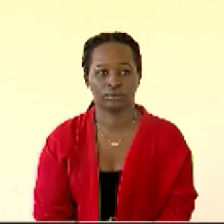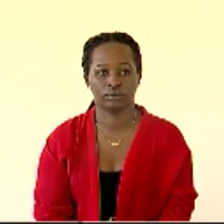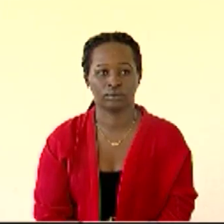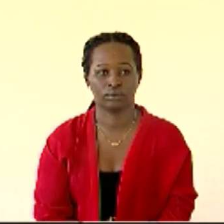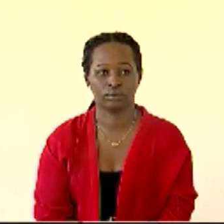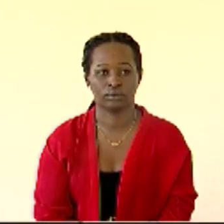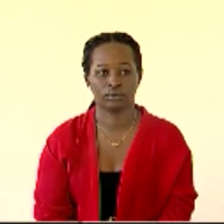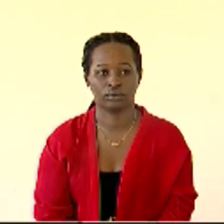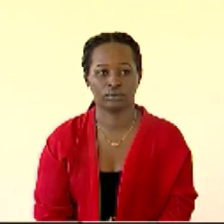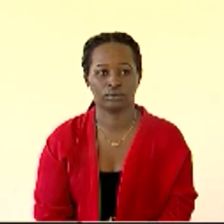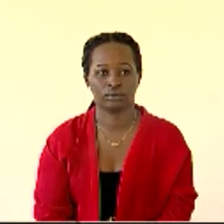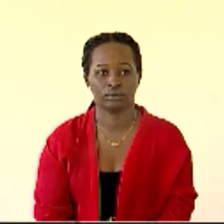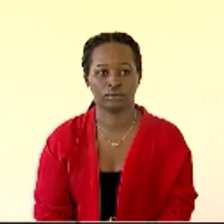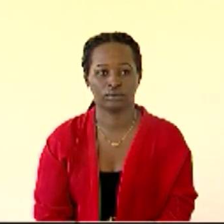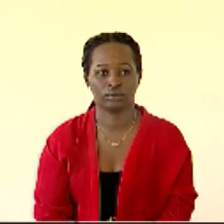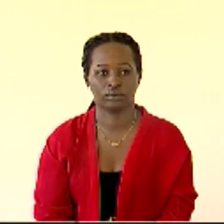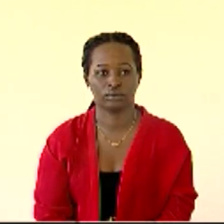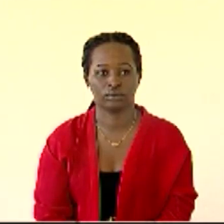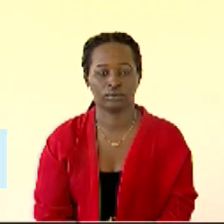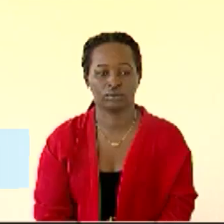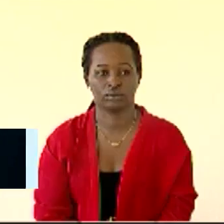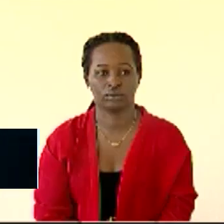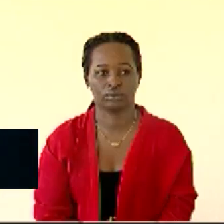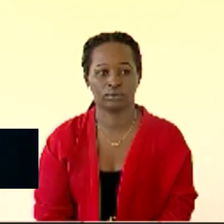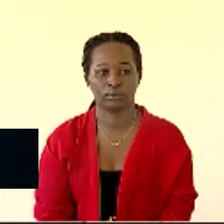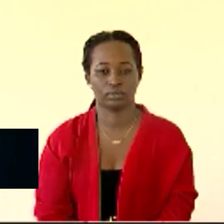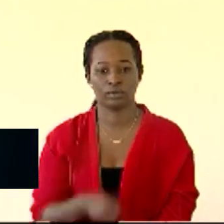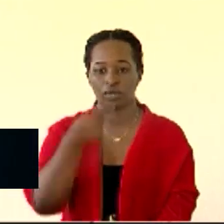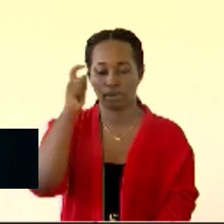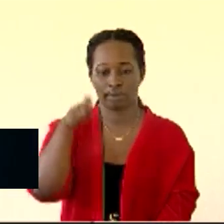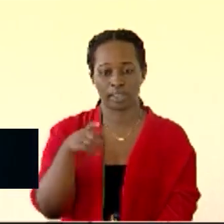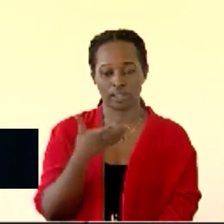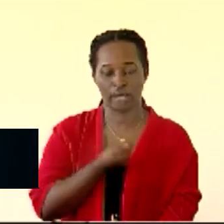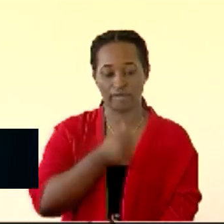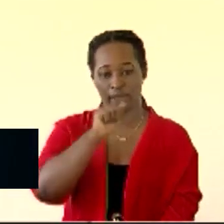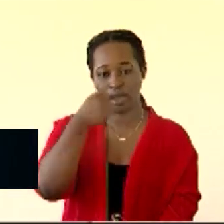oh, there must be another oxygen because it is an ester.